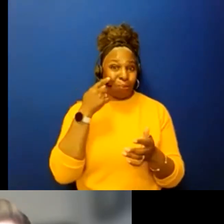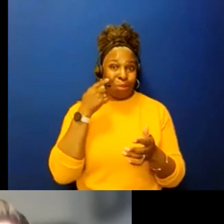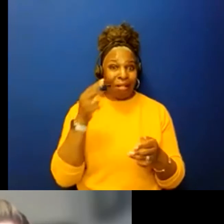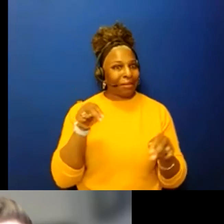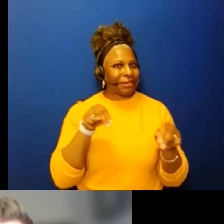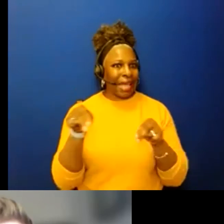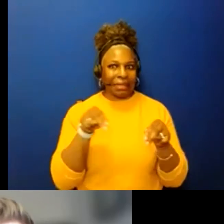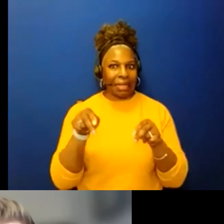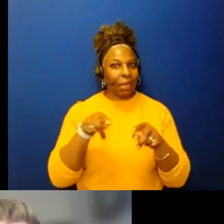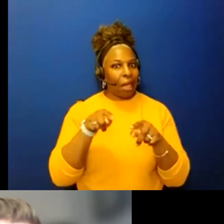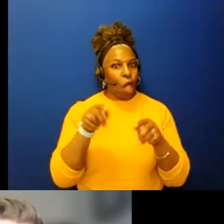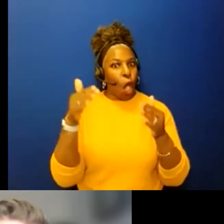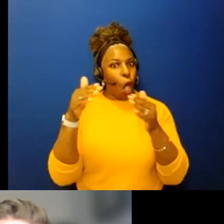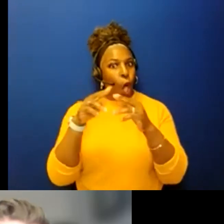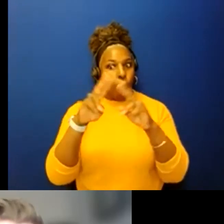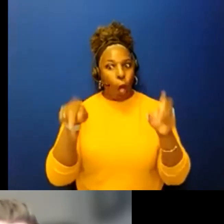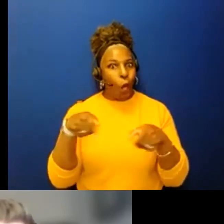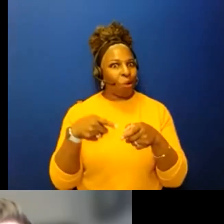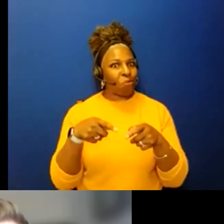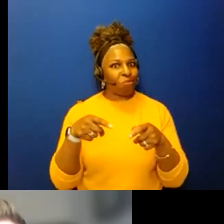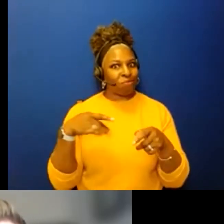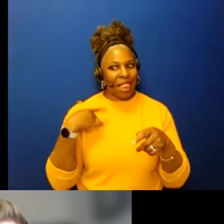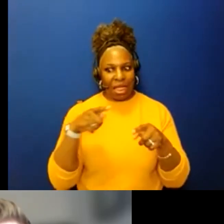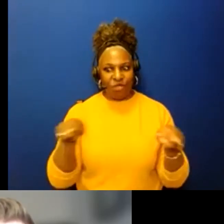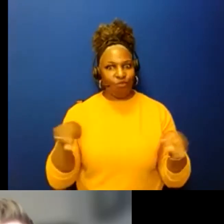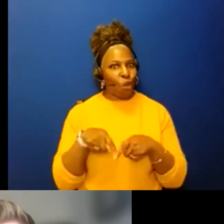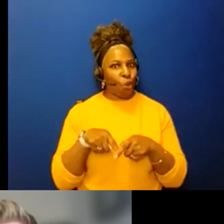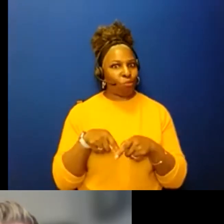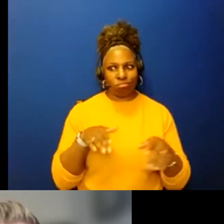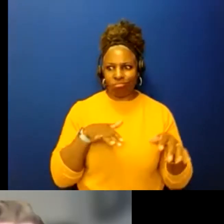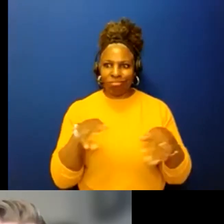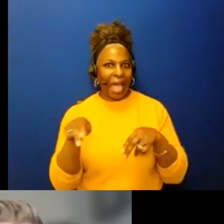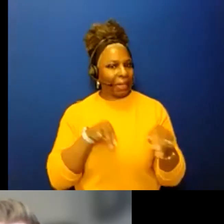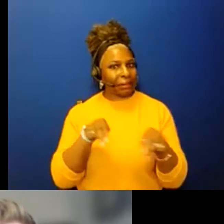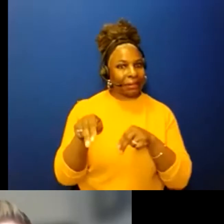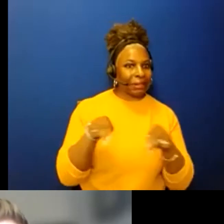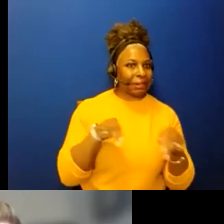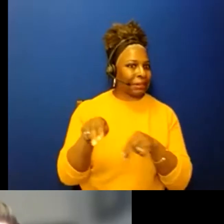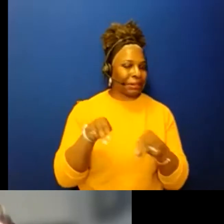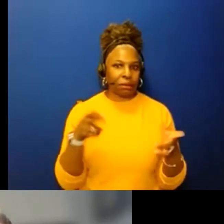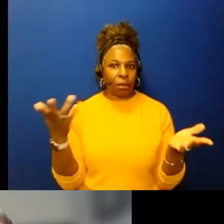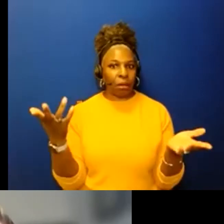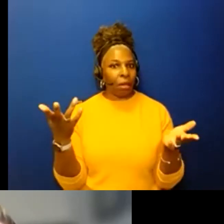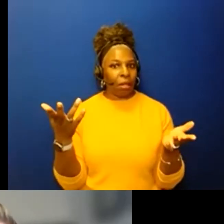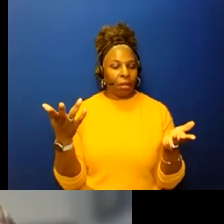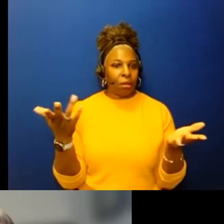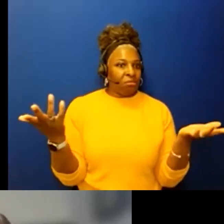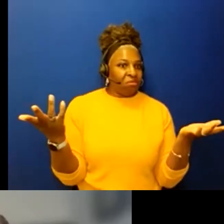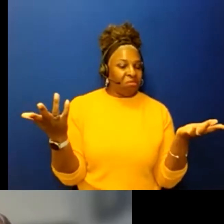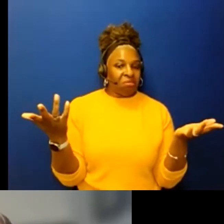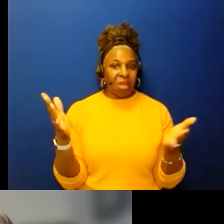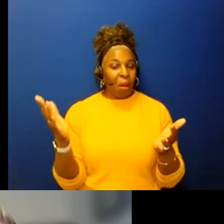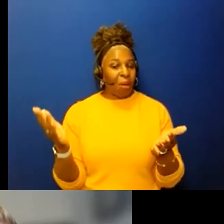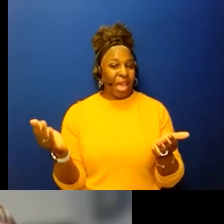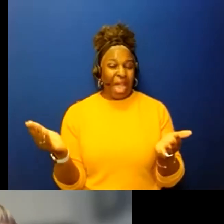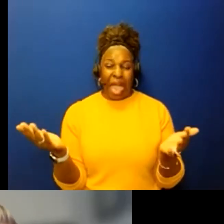room when you're doing hula hoops, playing basketball if you've got the space, lifting tins to build yourself up to that next stage as well, getting active